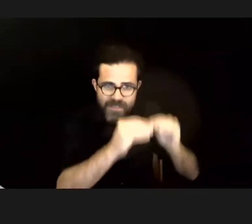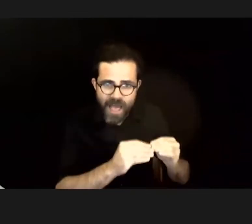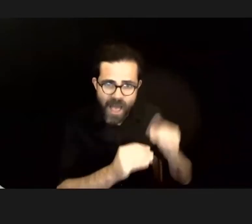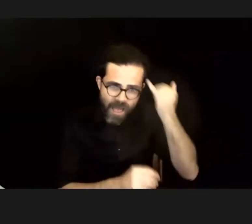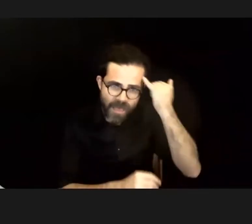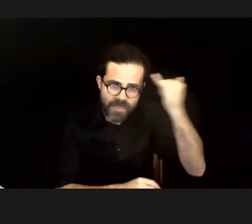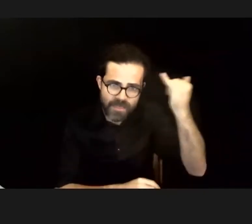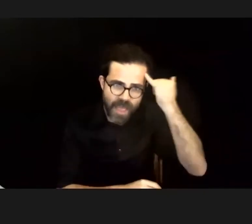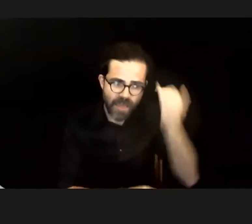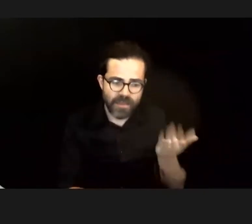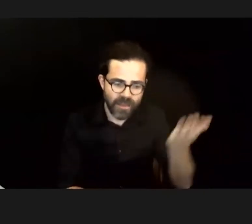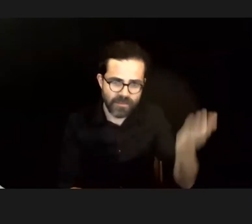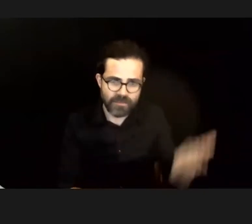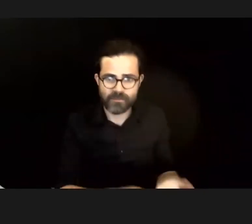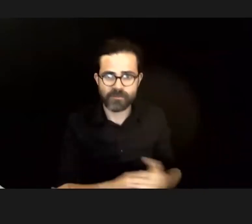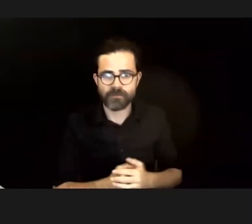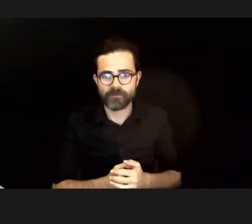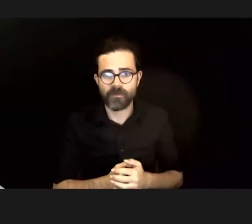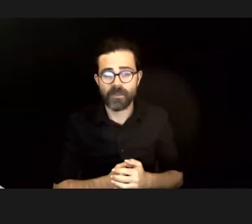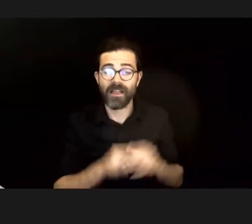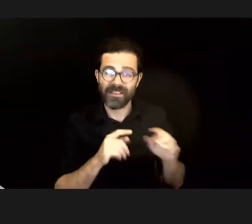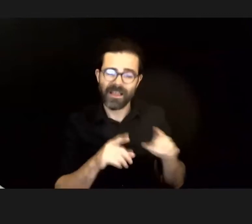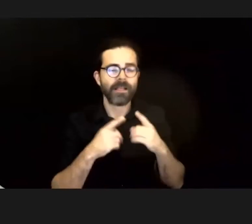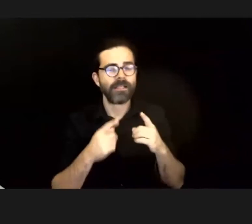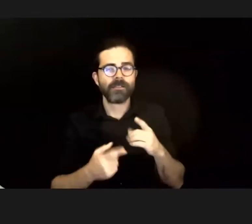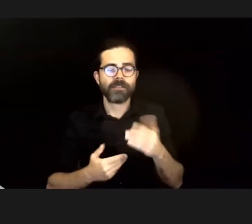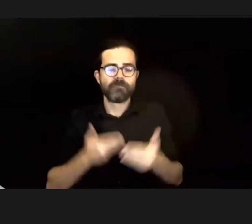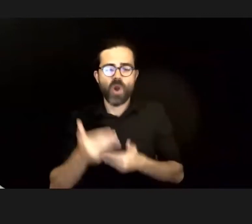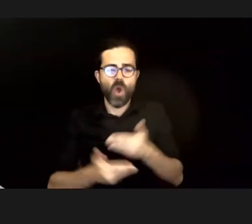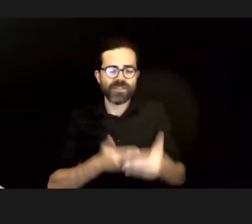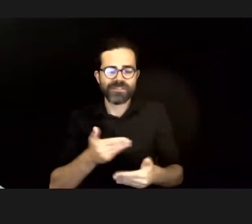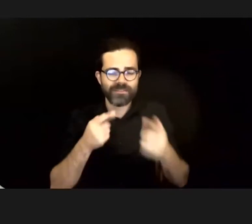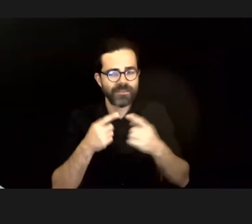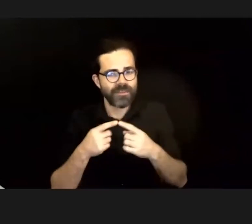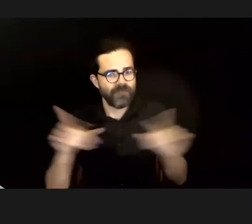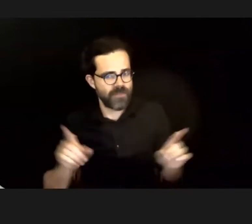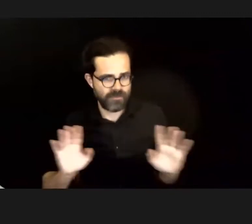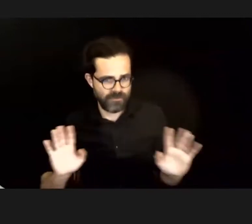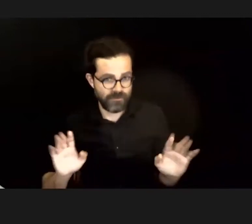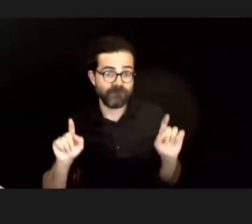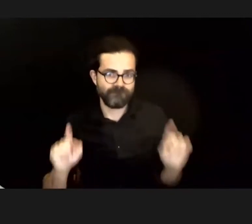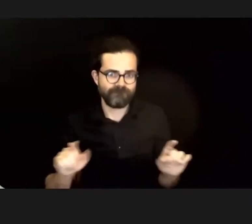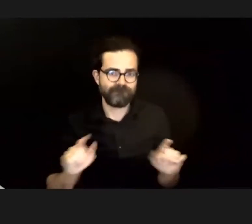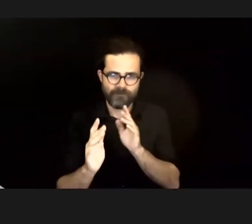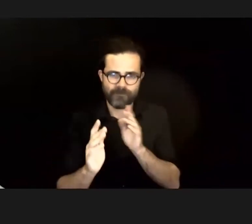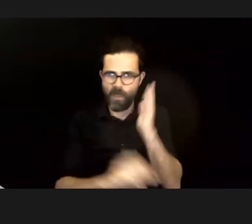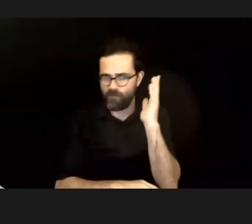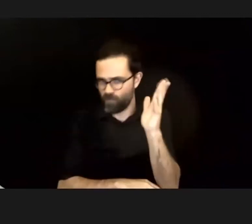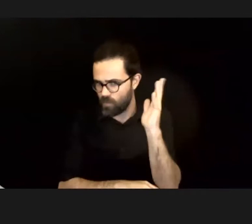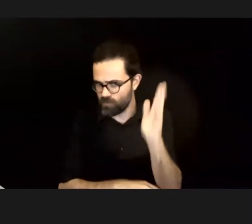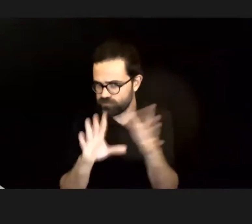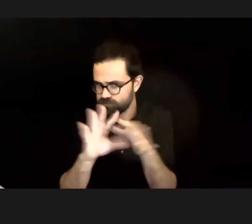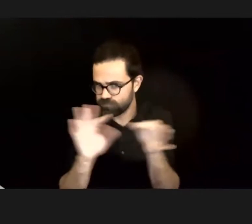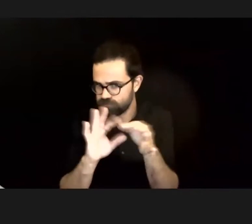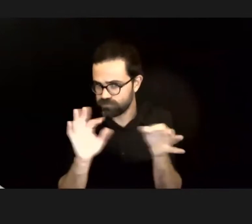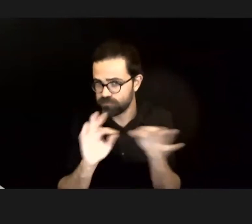that's what I'm going to explain you. But it's also very important, okay? It's